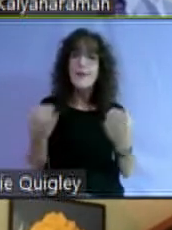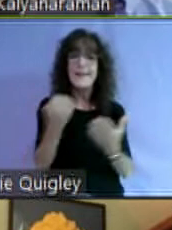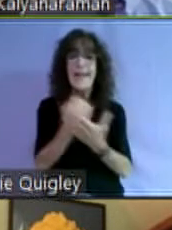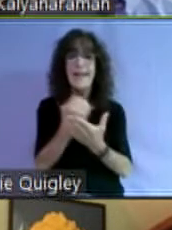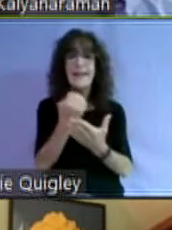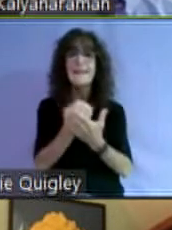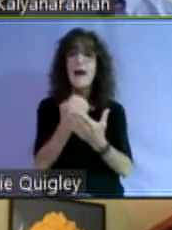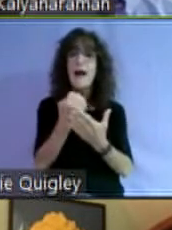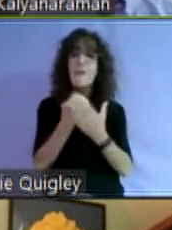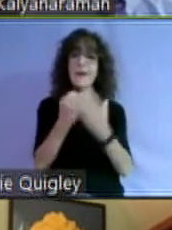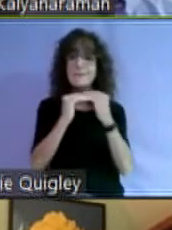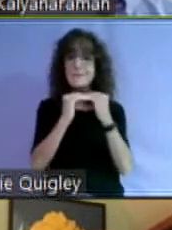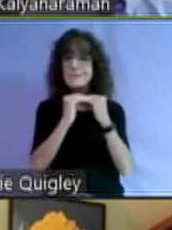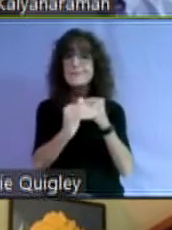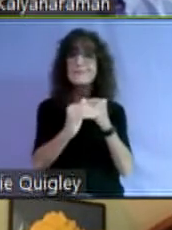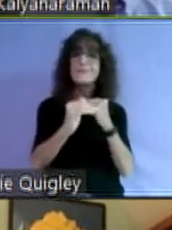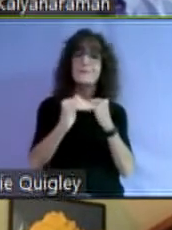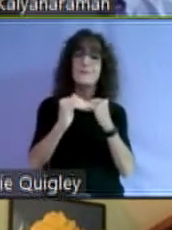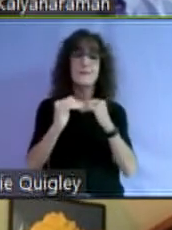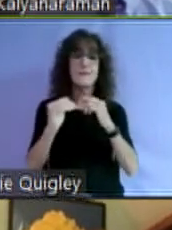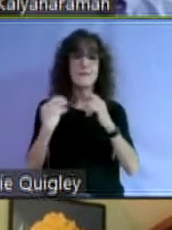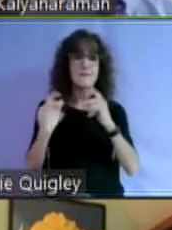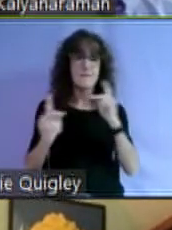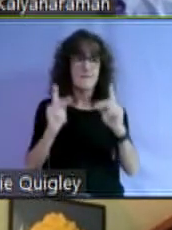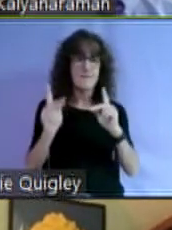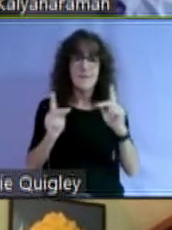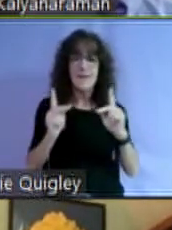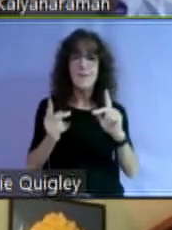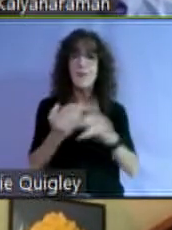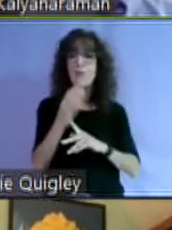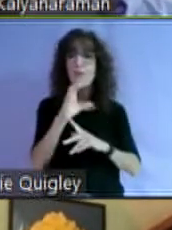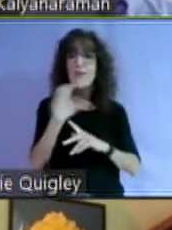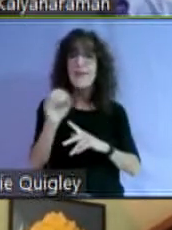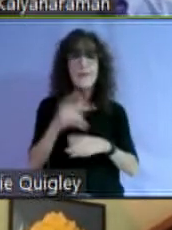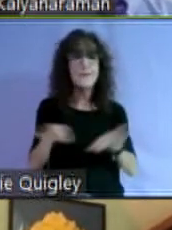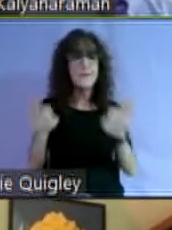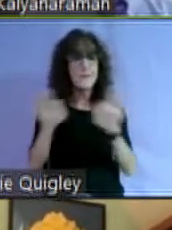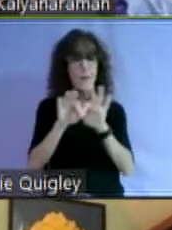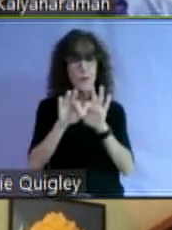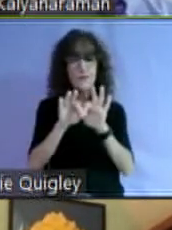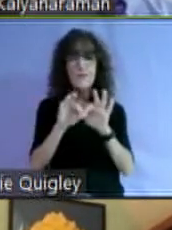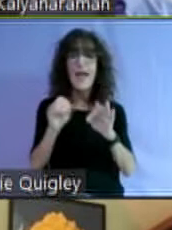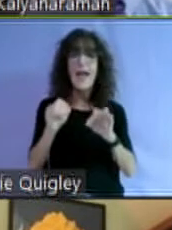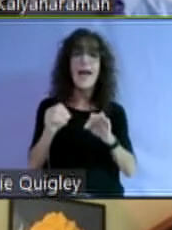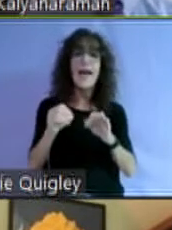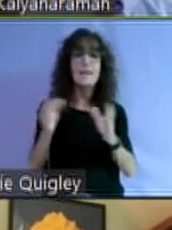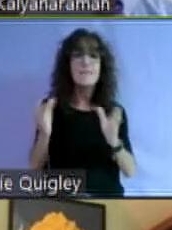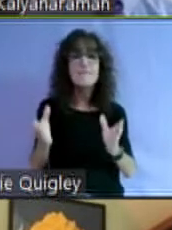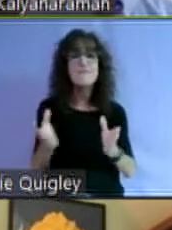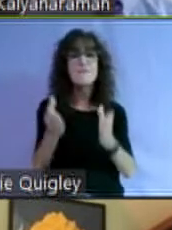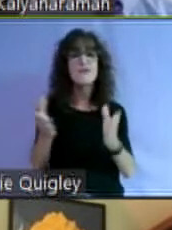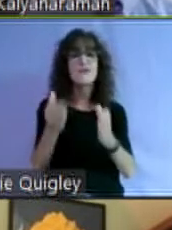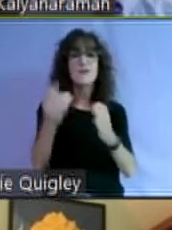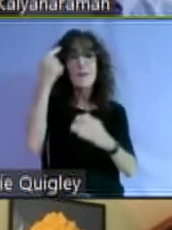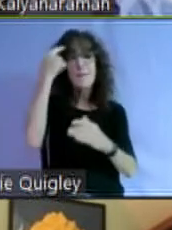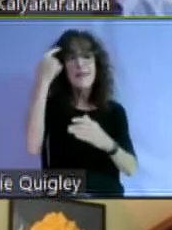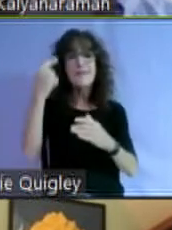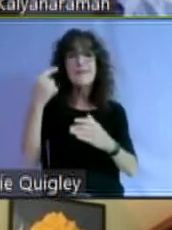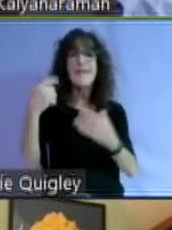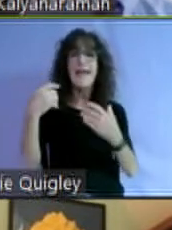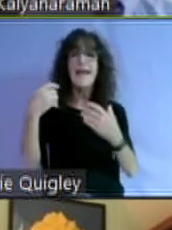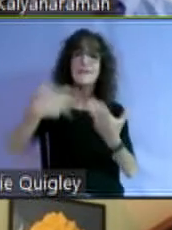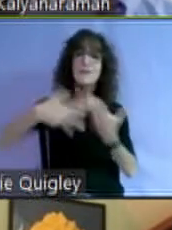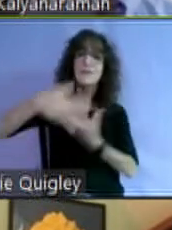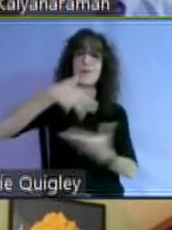security of people throughout the county is also critical, and promoting mental and social well-being, and that's obviously really